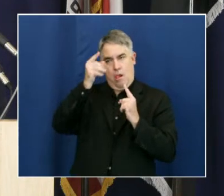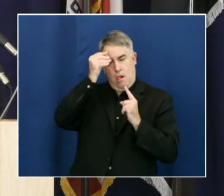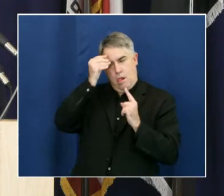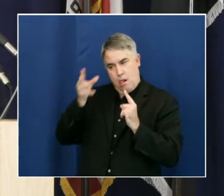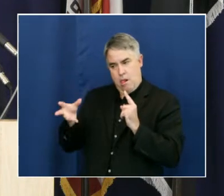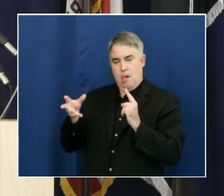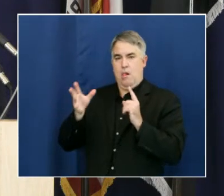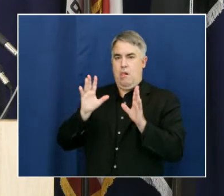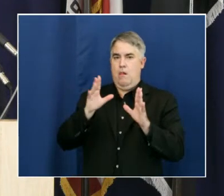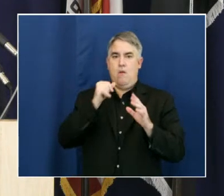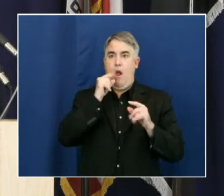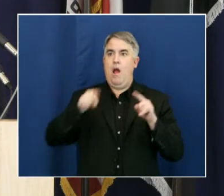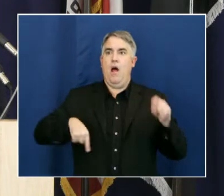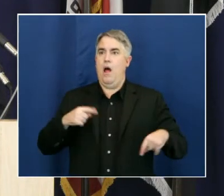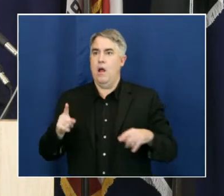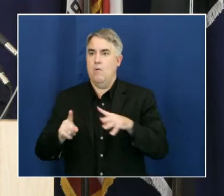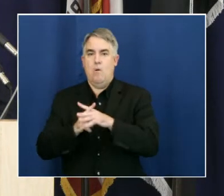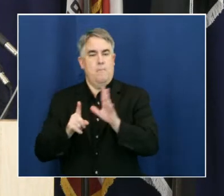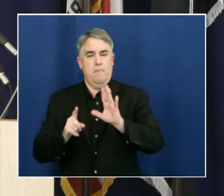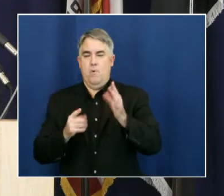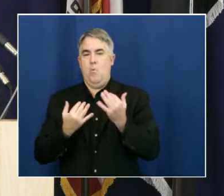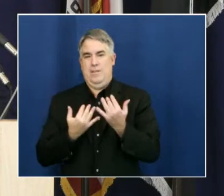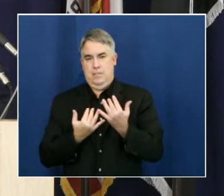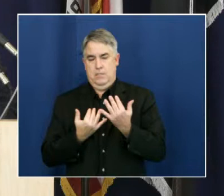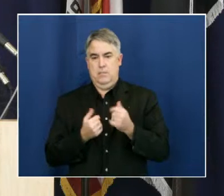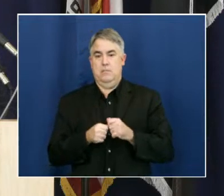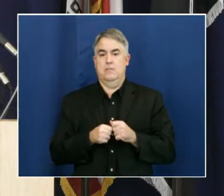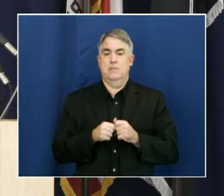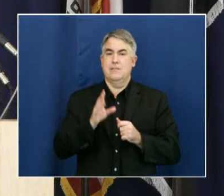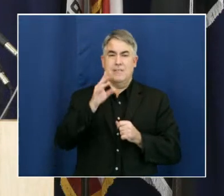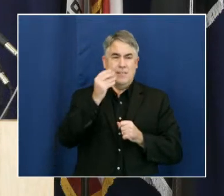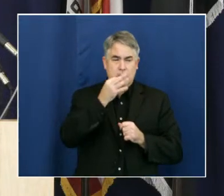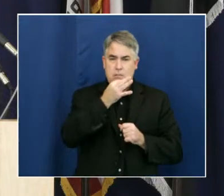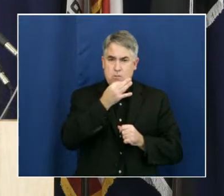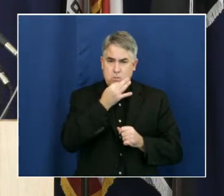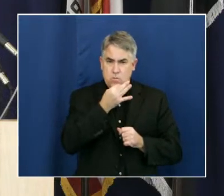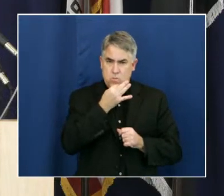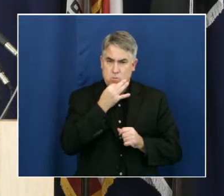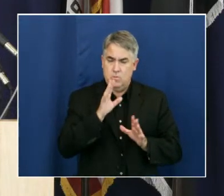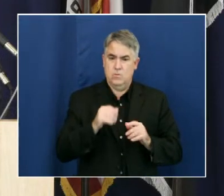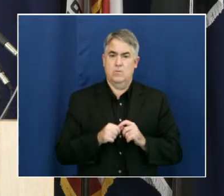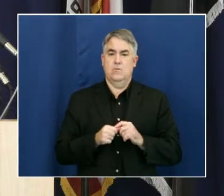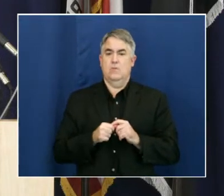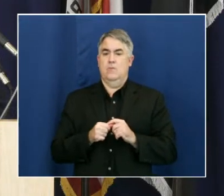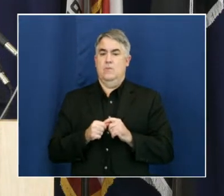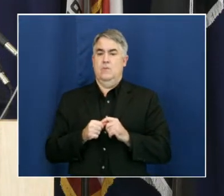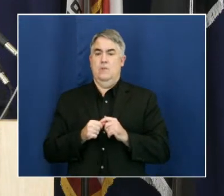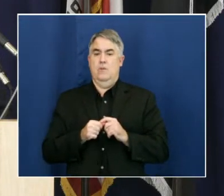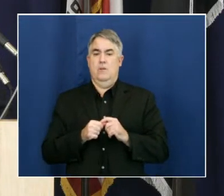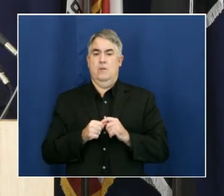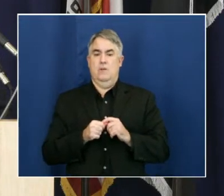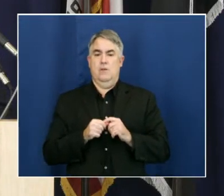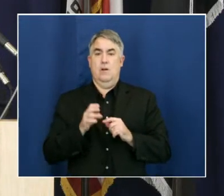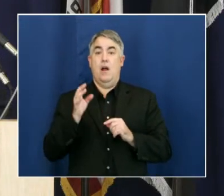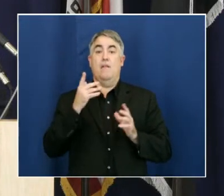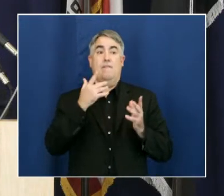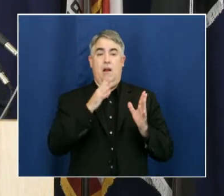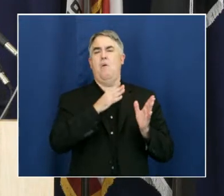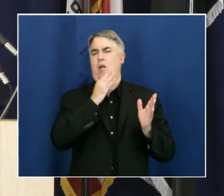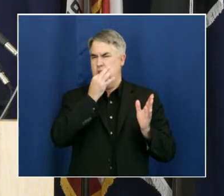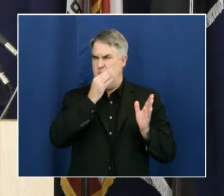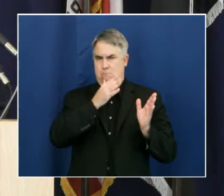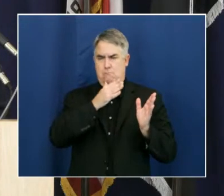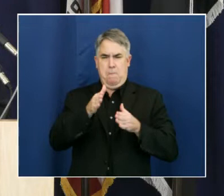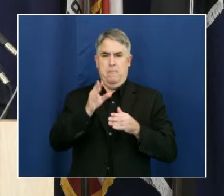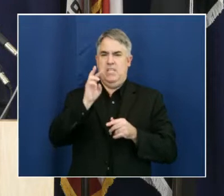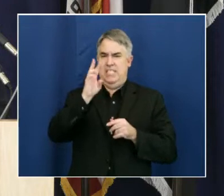we will be full boarding, transitioning to 65 plus, but right now, providers that